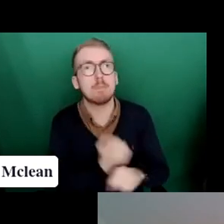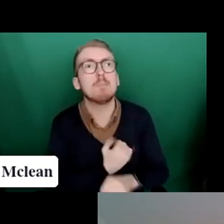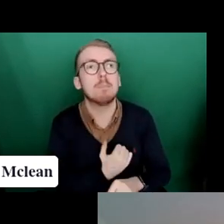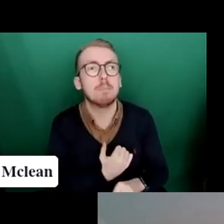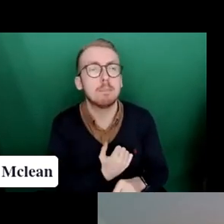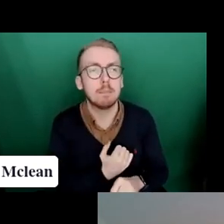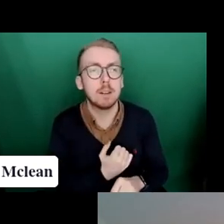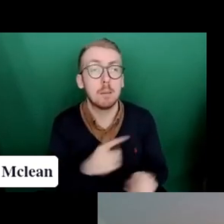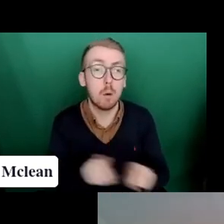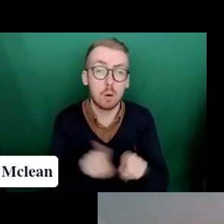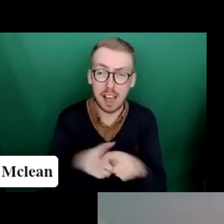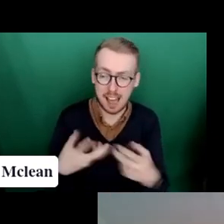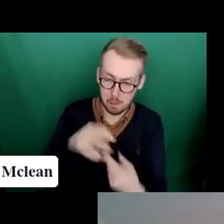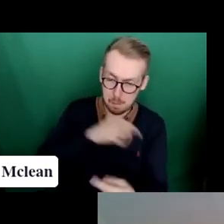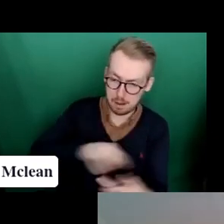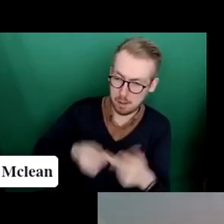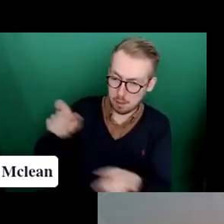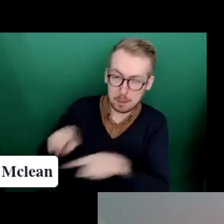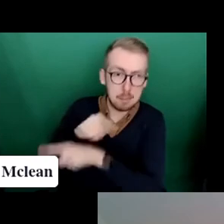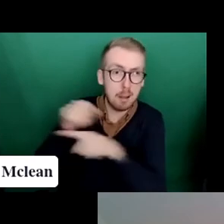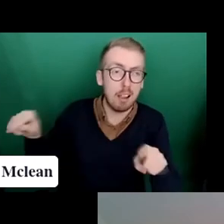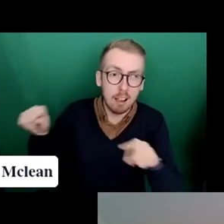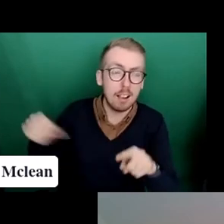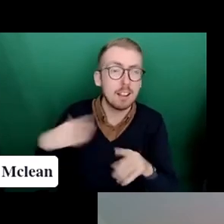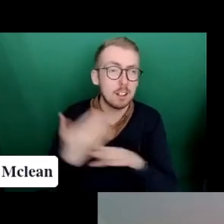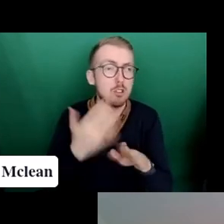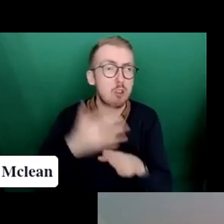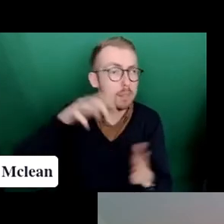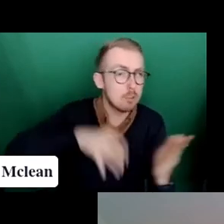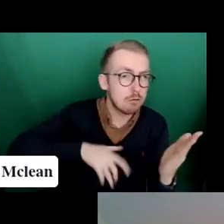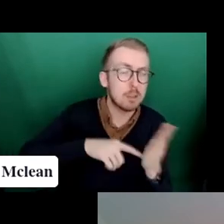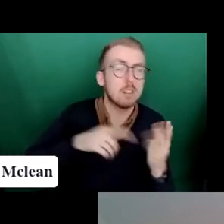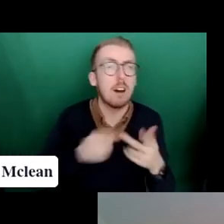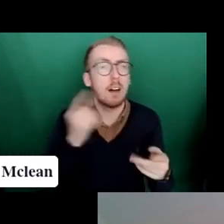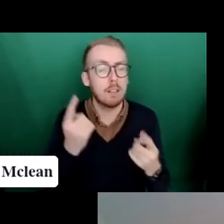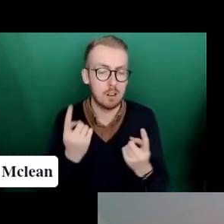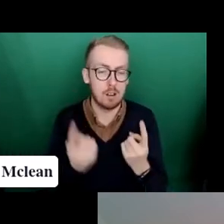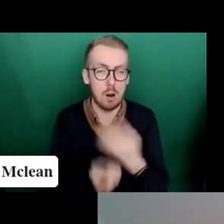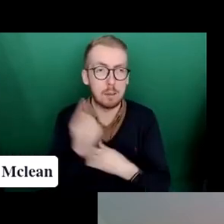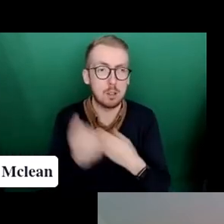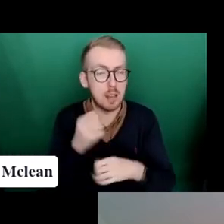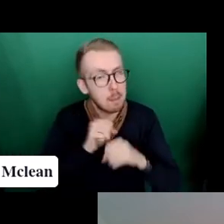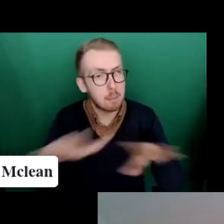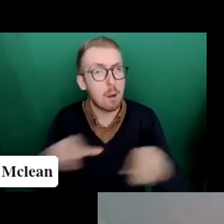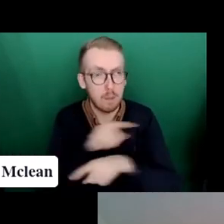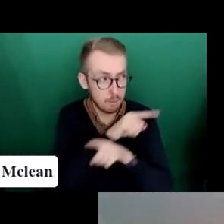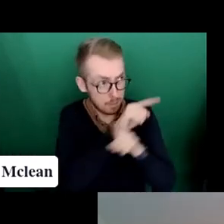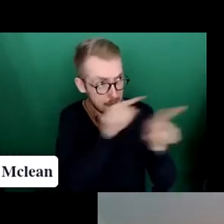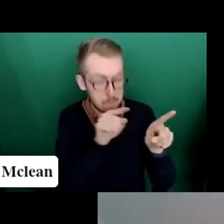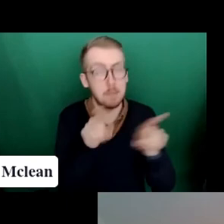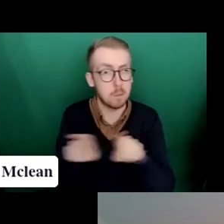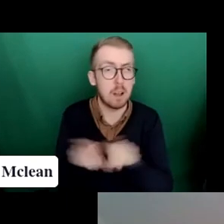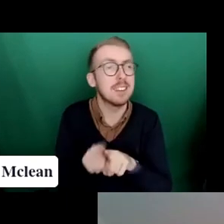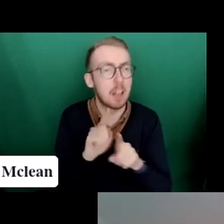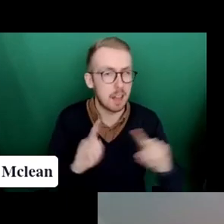that's also a benefit to people. You know, we'll look at job descriptions, we'll look at other opportunities and promote them for the people that are doing it. So I suppose that's something else we're trying